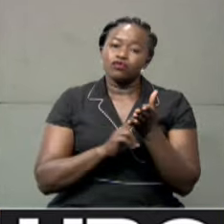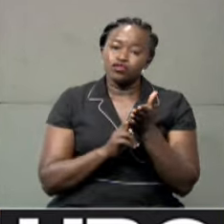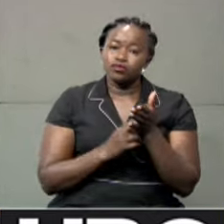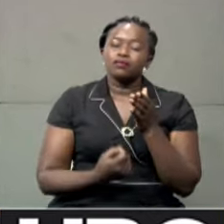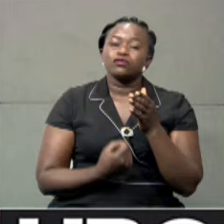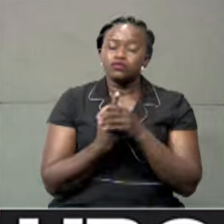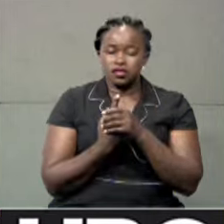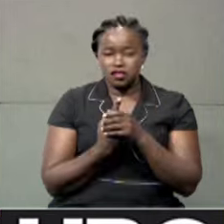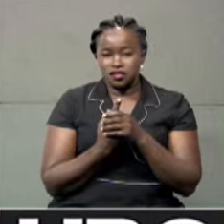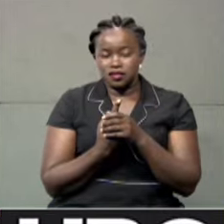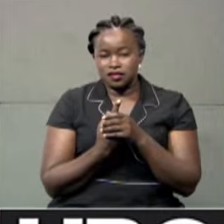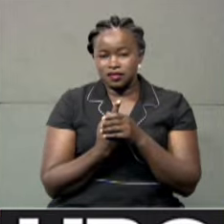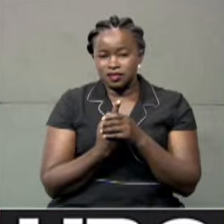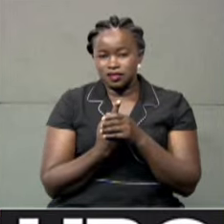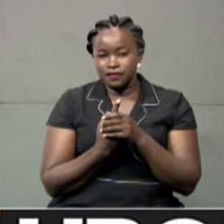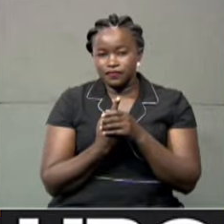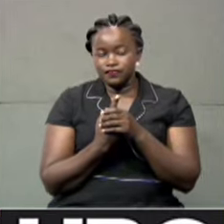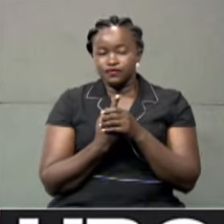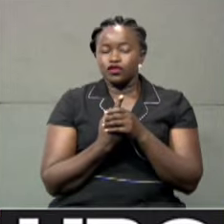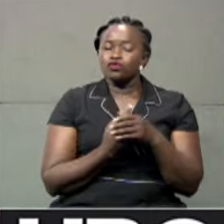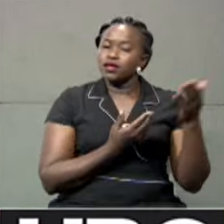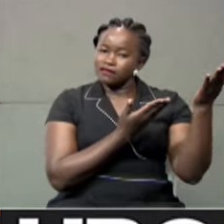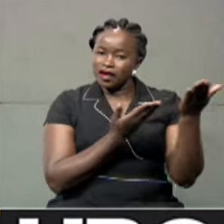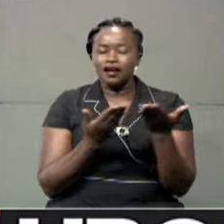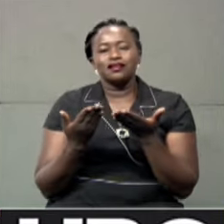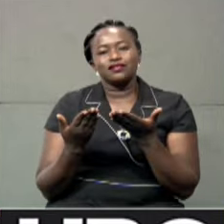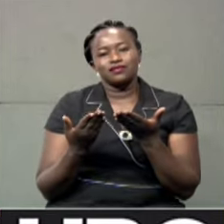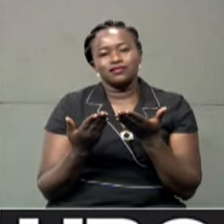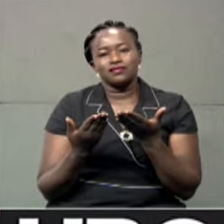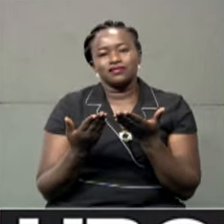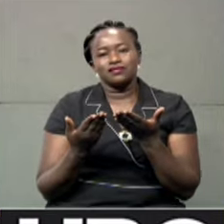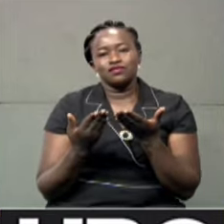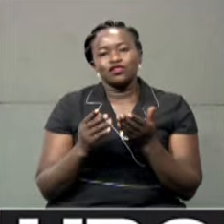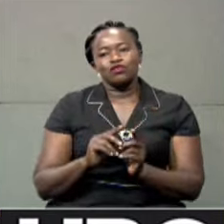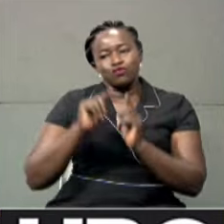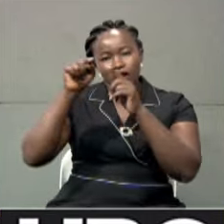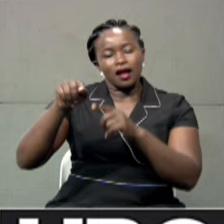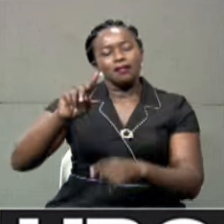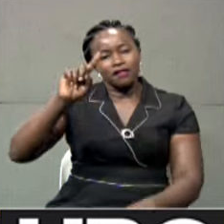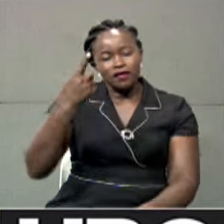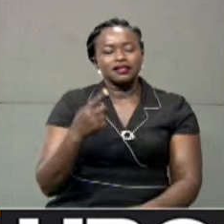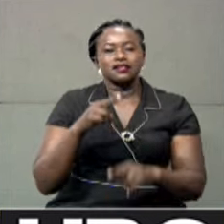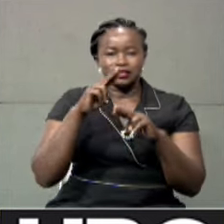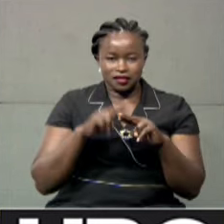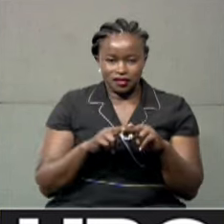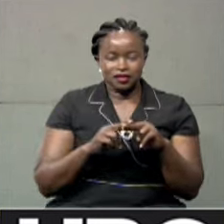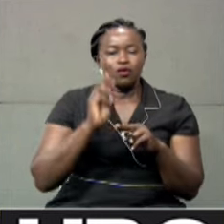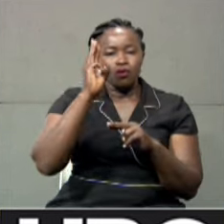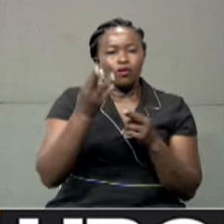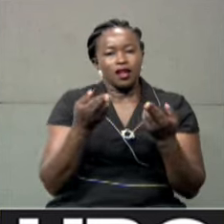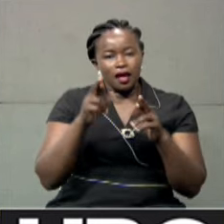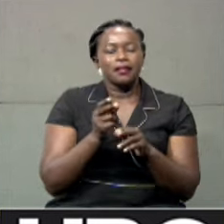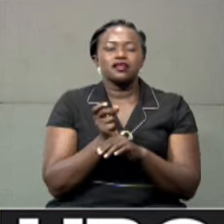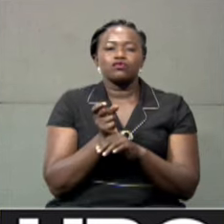opportunity to invite you to grace the first sitting that will be held in